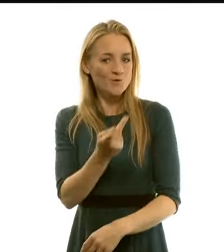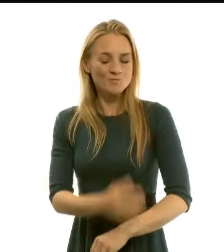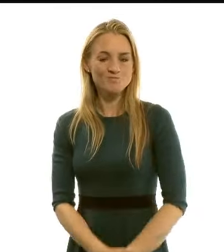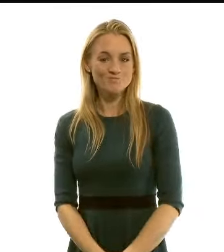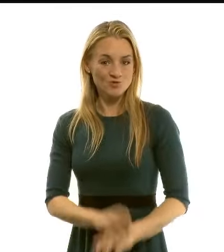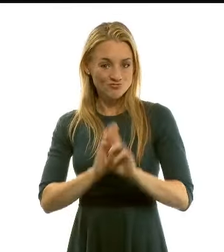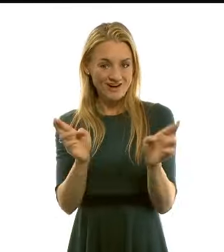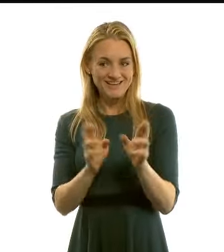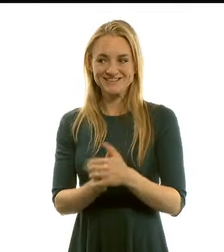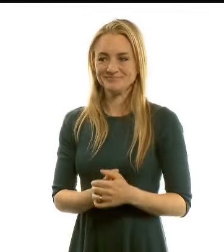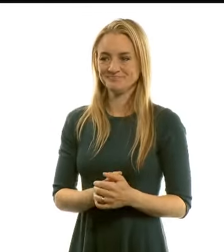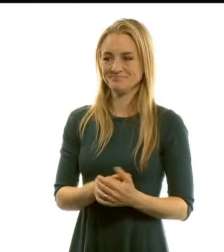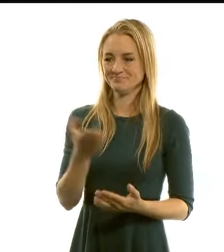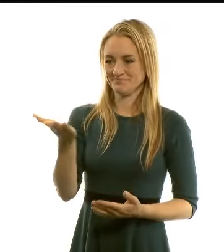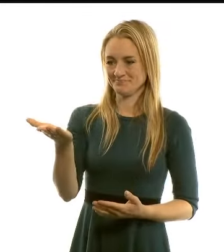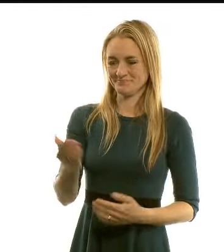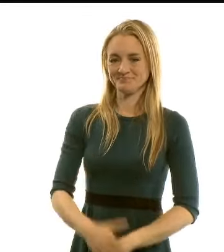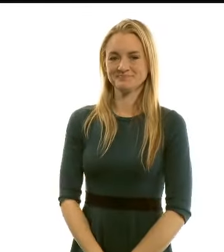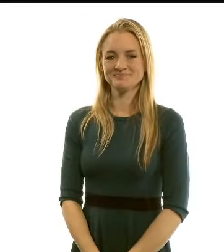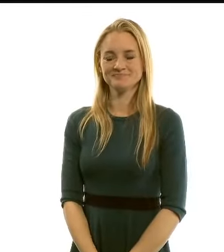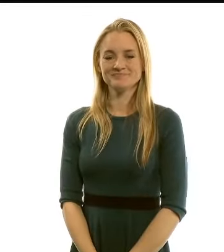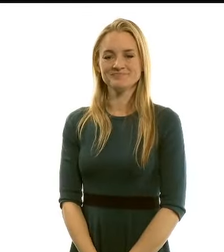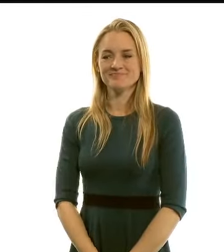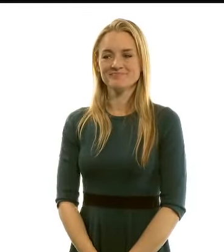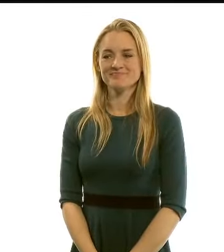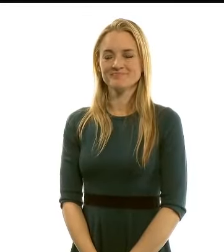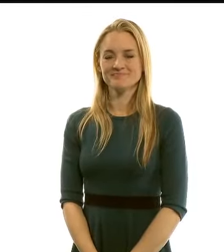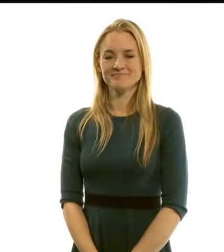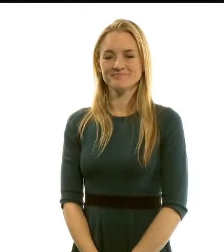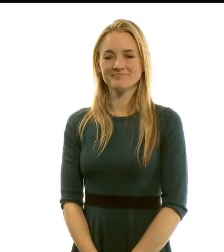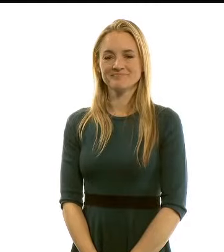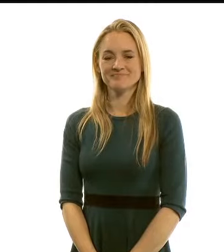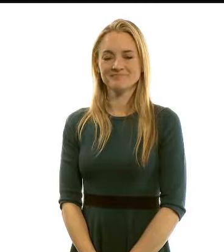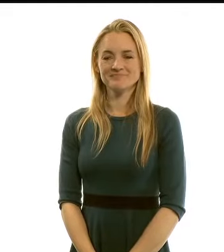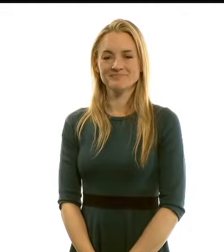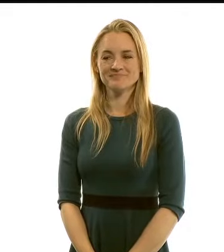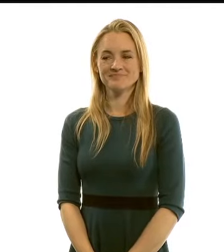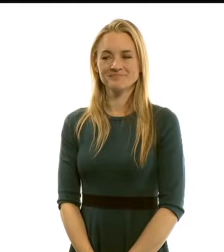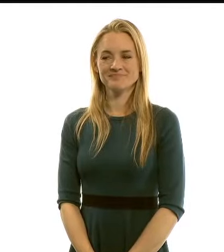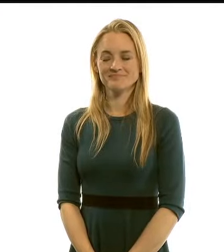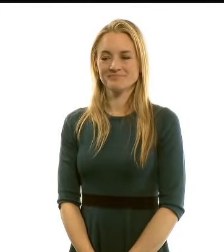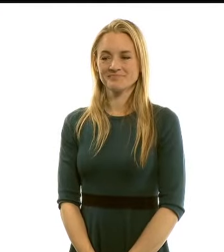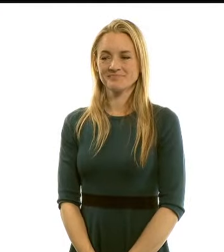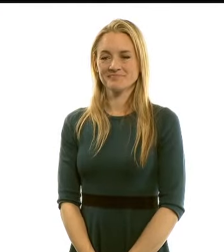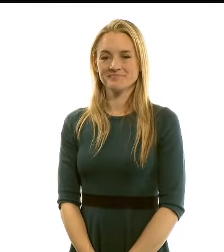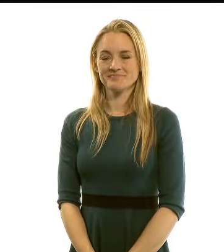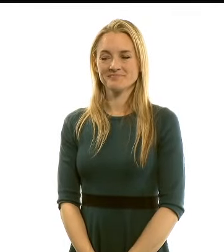go. reveals. Look at that. Look at this.